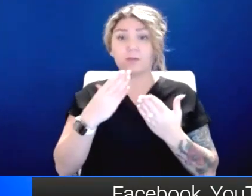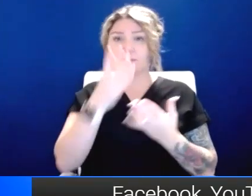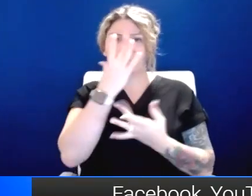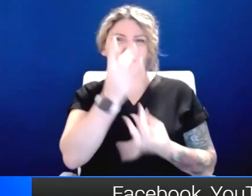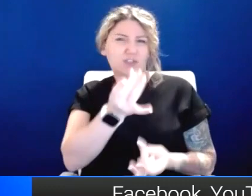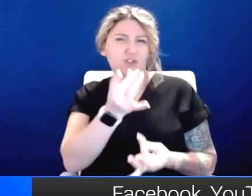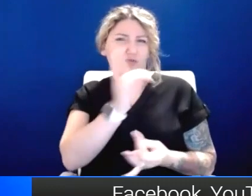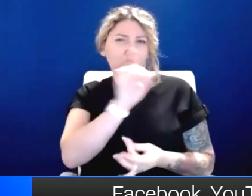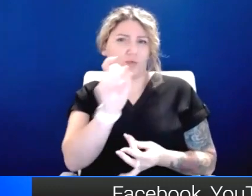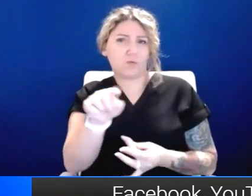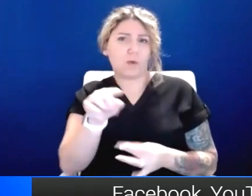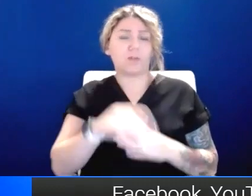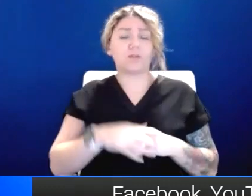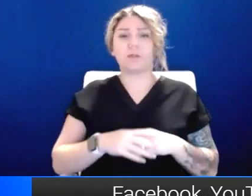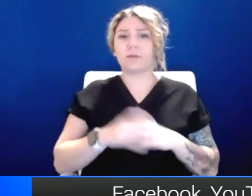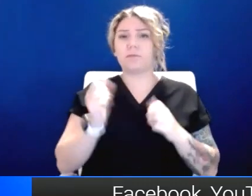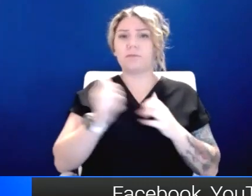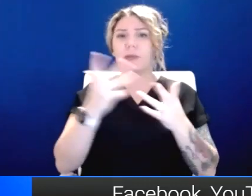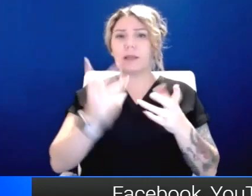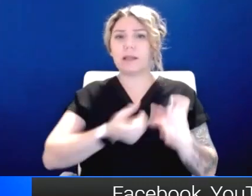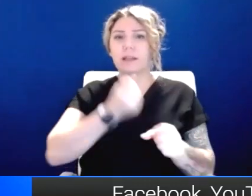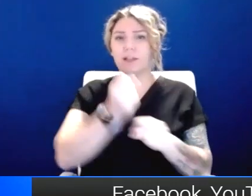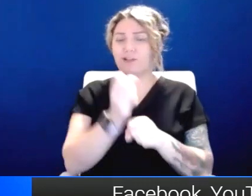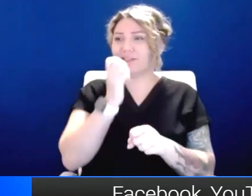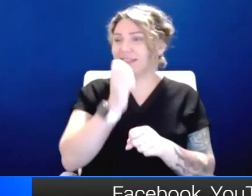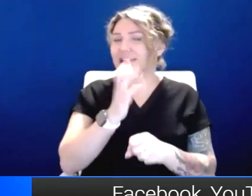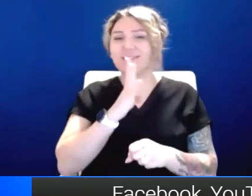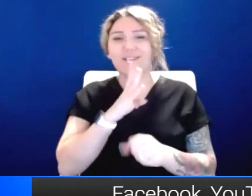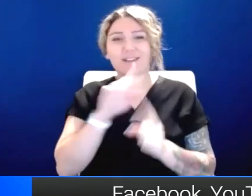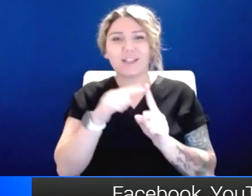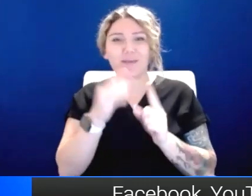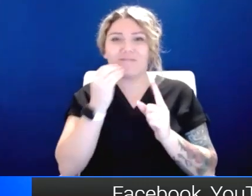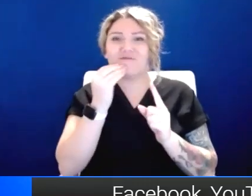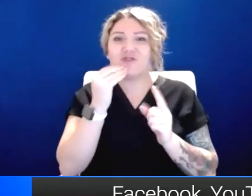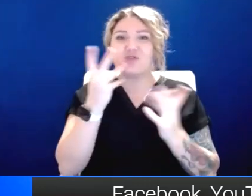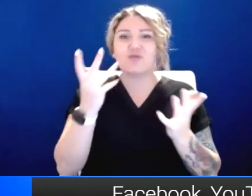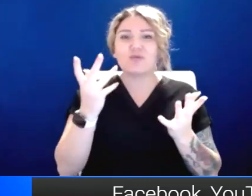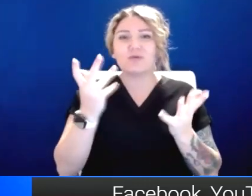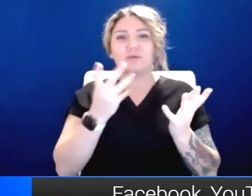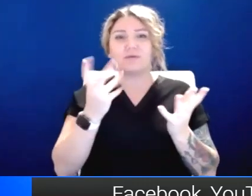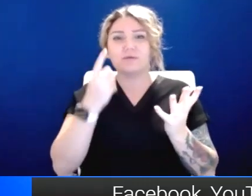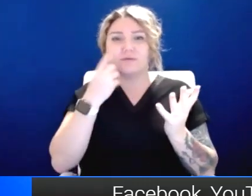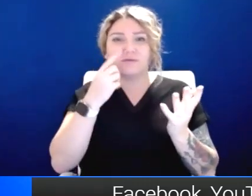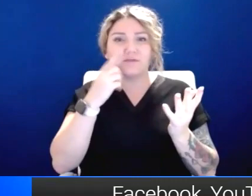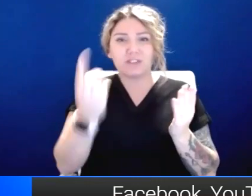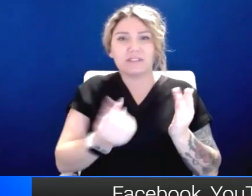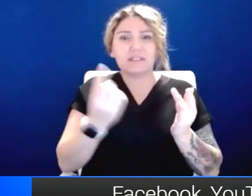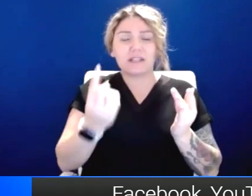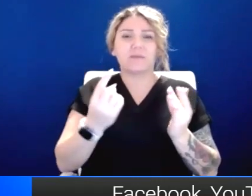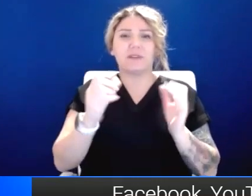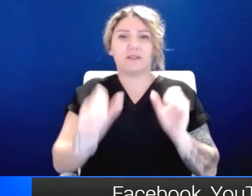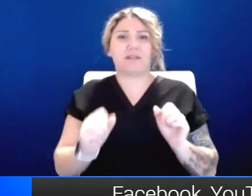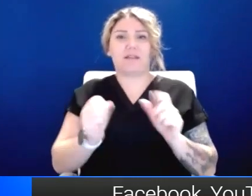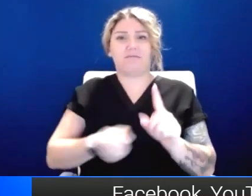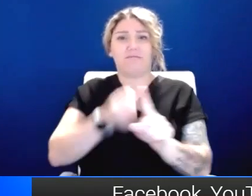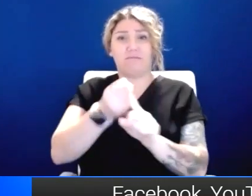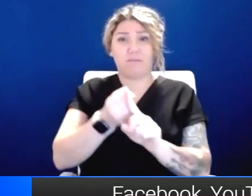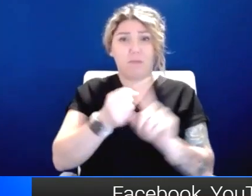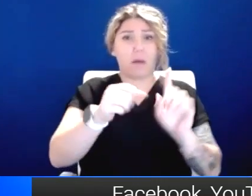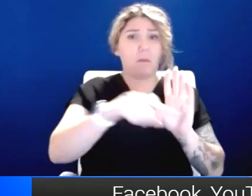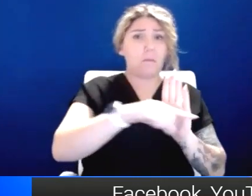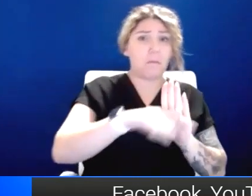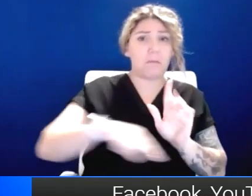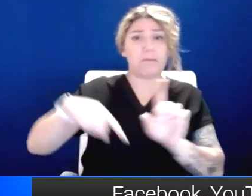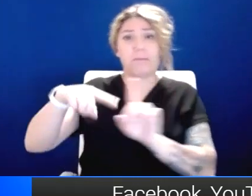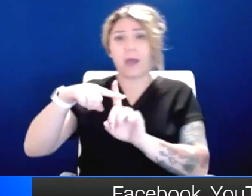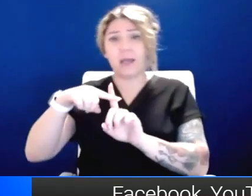question, because for years we have not talked about food as a thing that can make a difference. But we are really looking more